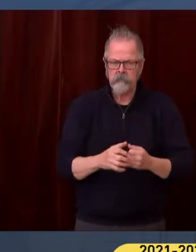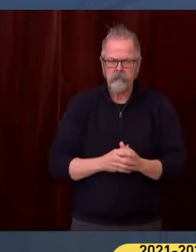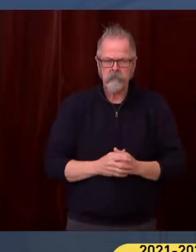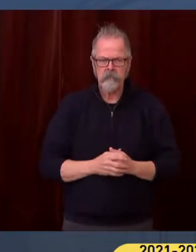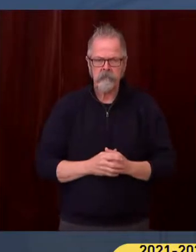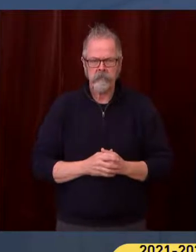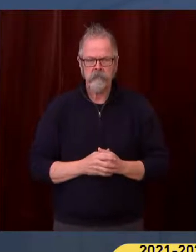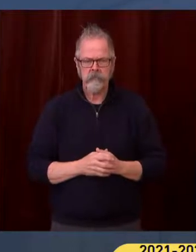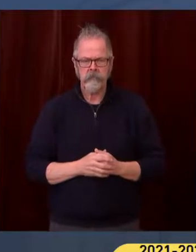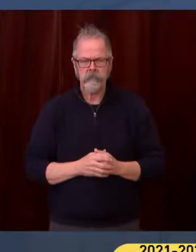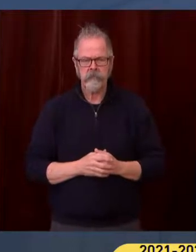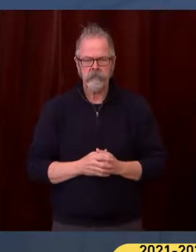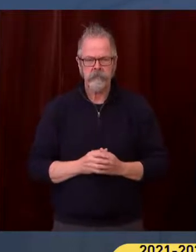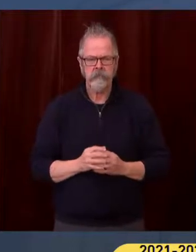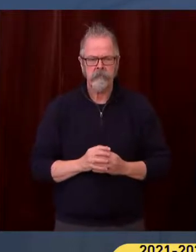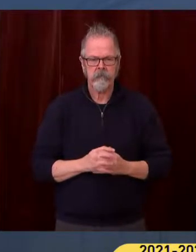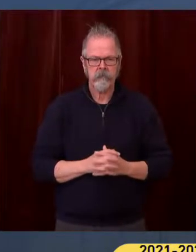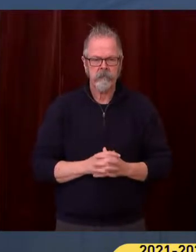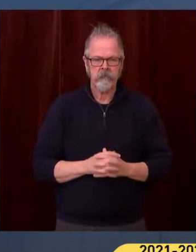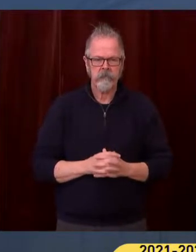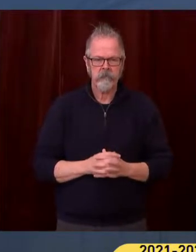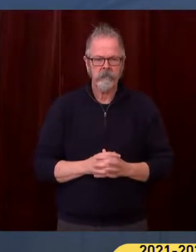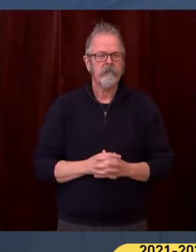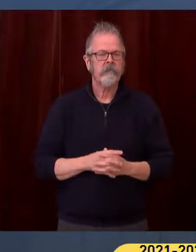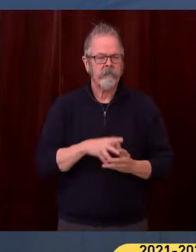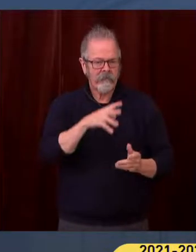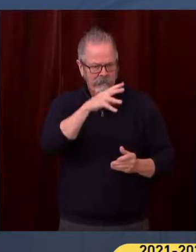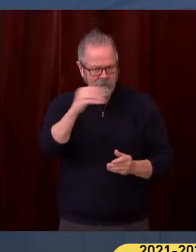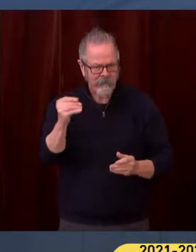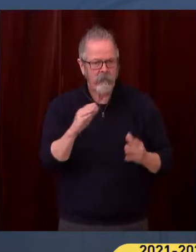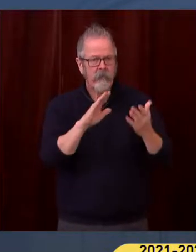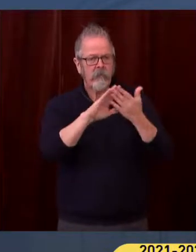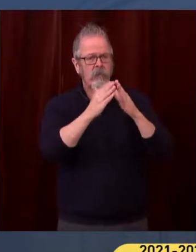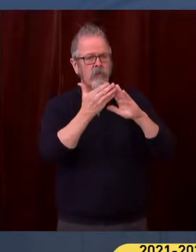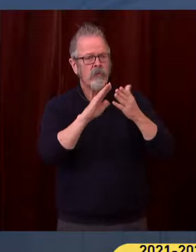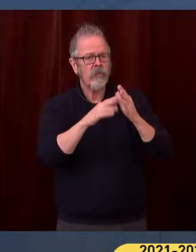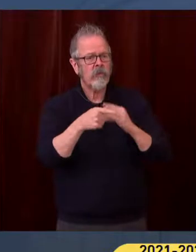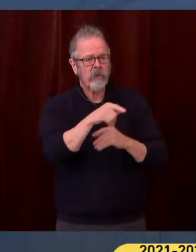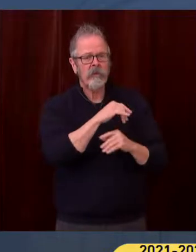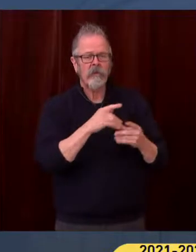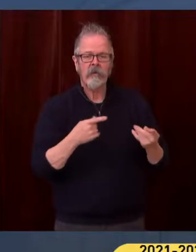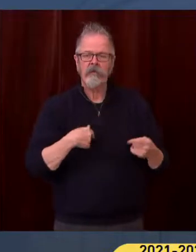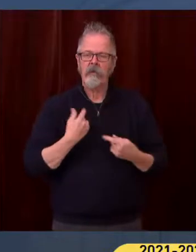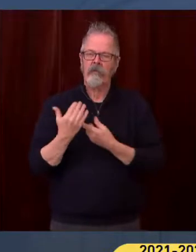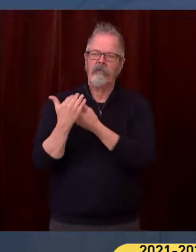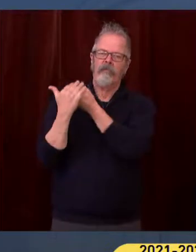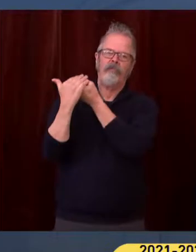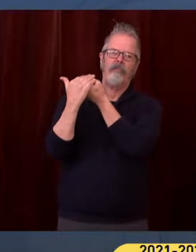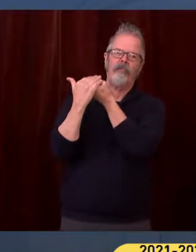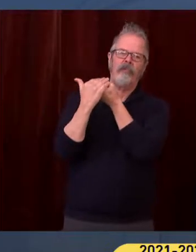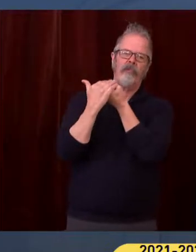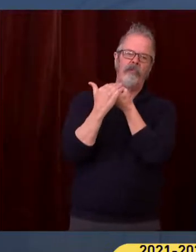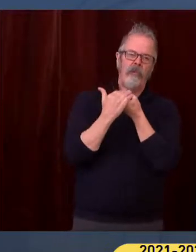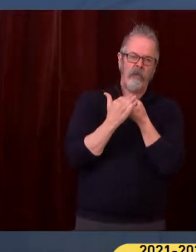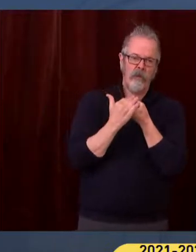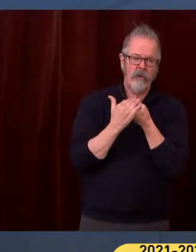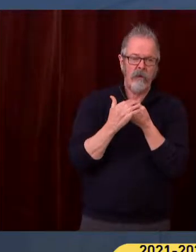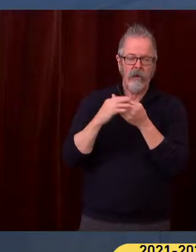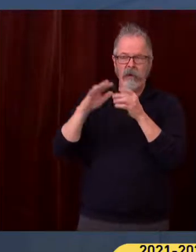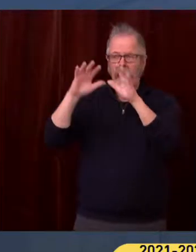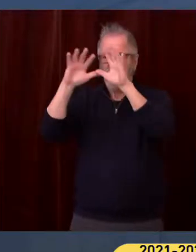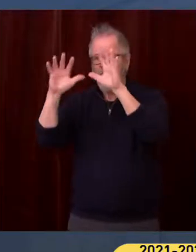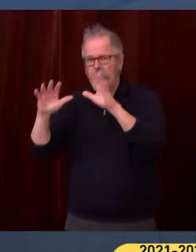most vulnerable communities and ecosystems. And this will help us target and vector in these investments so we get the biggest bang for our buck.